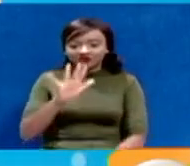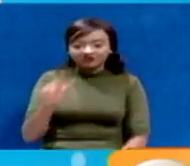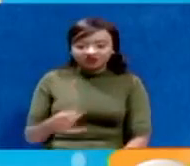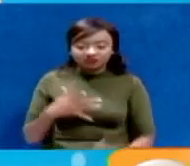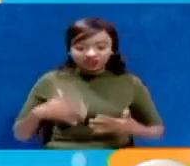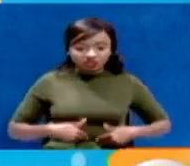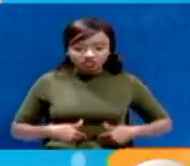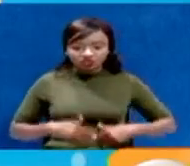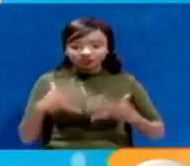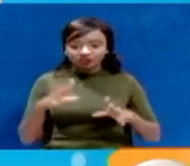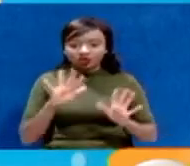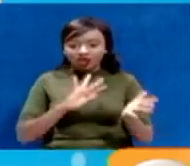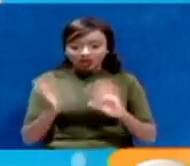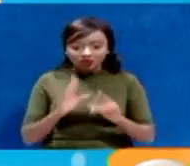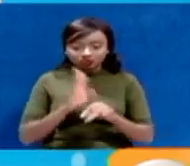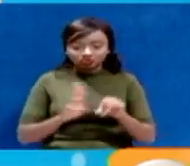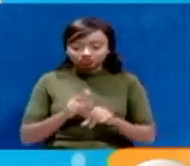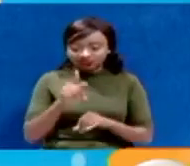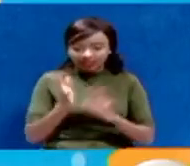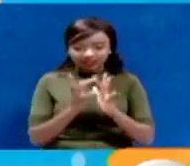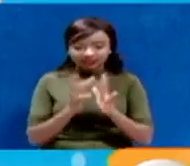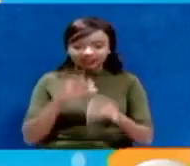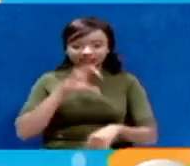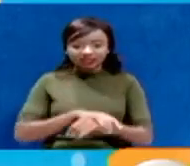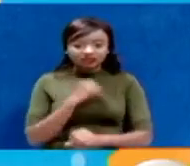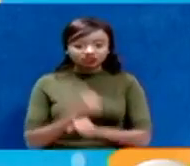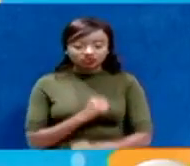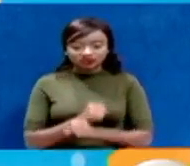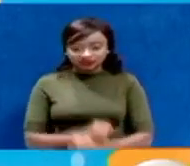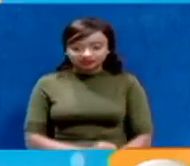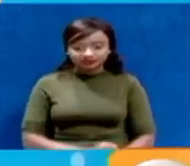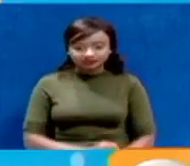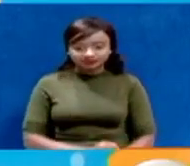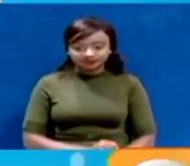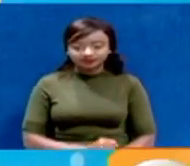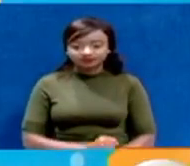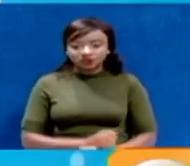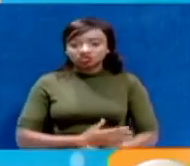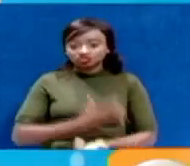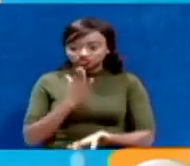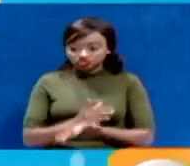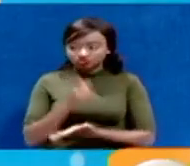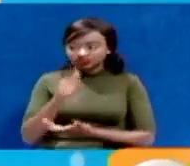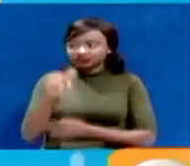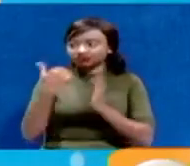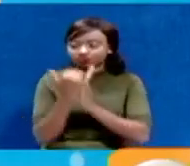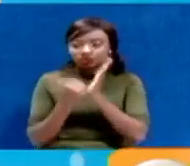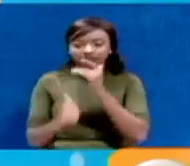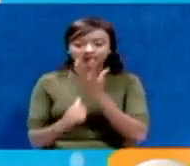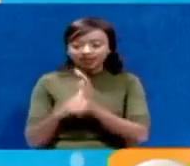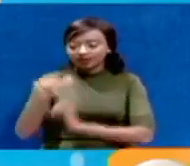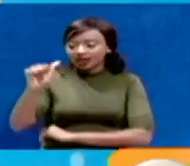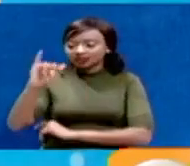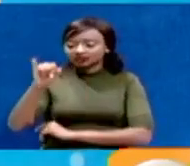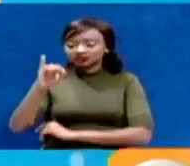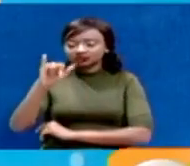on how to go online and earn from the digital jobs. This is part of the Ajira Digital Program that